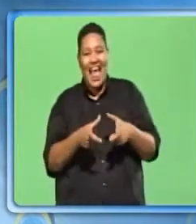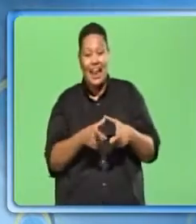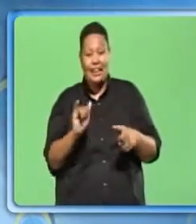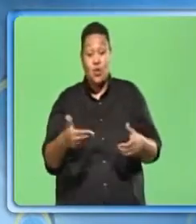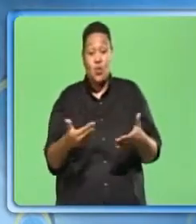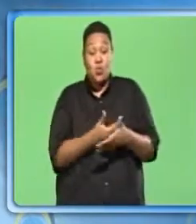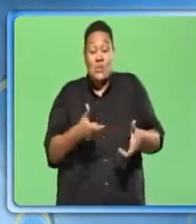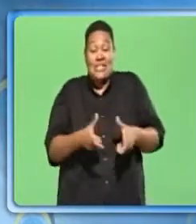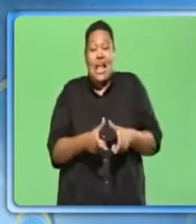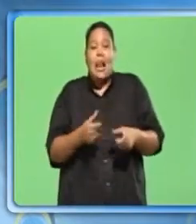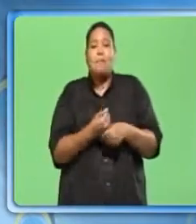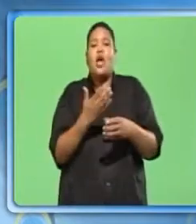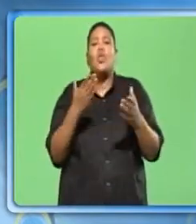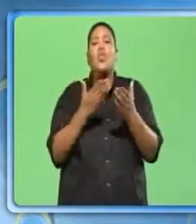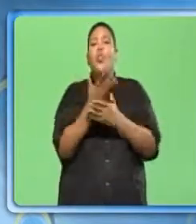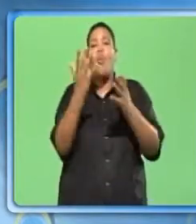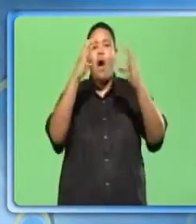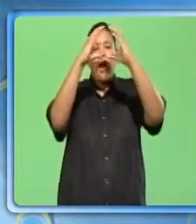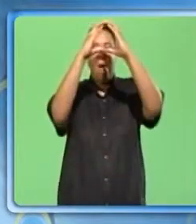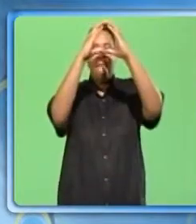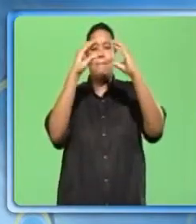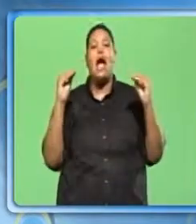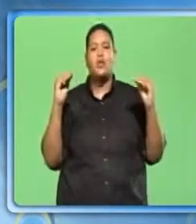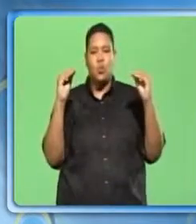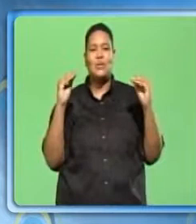made by mitosis.